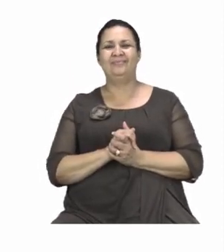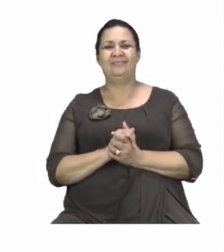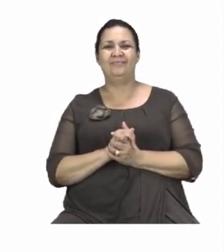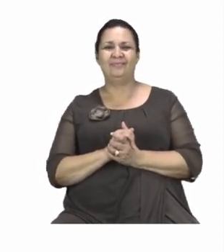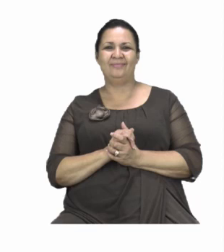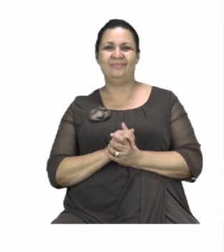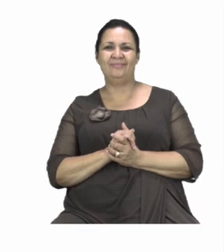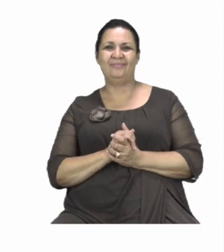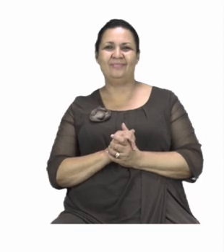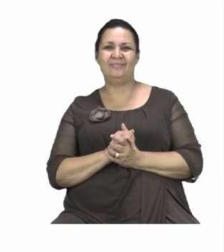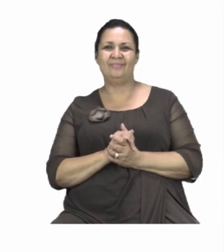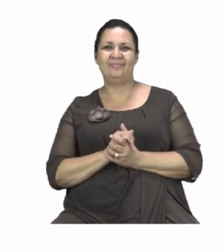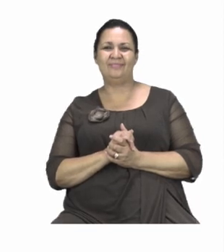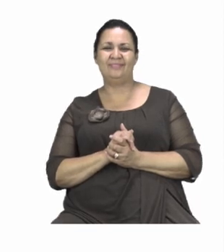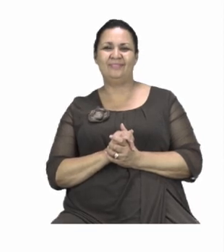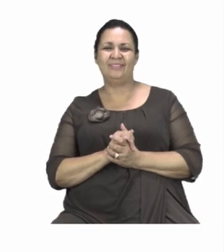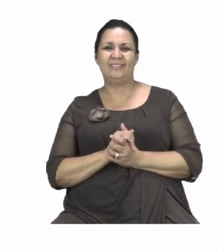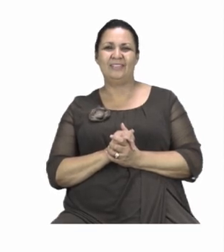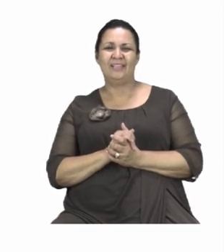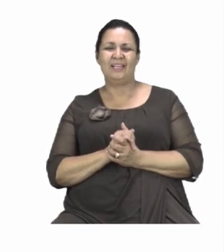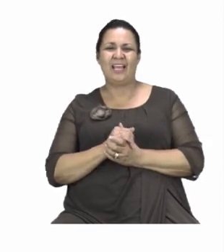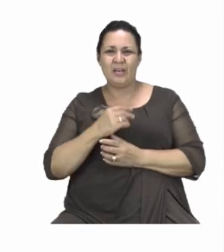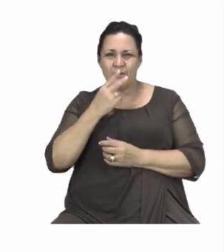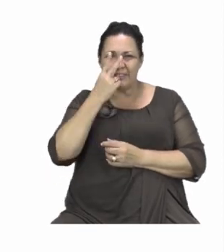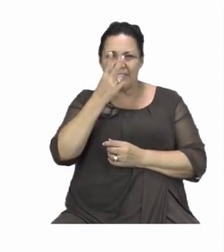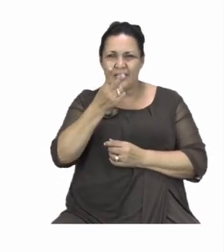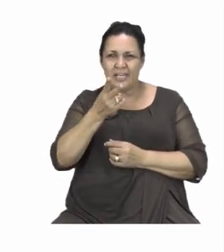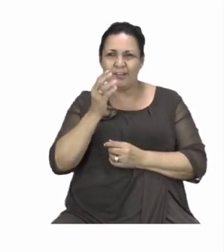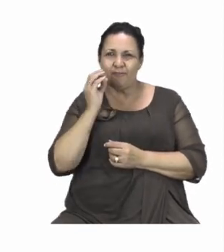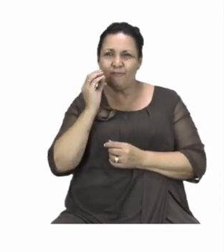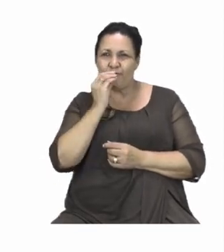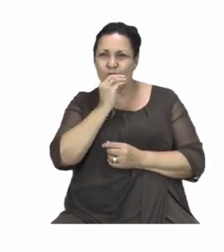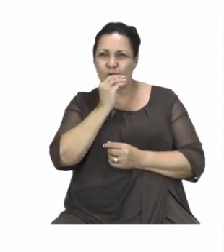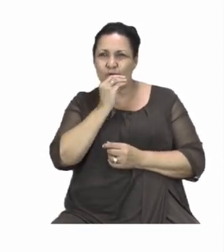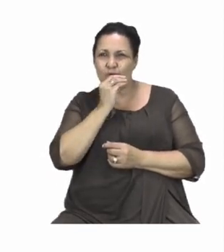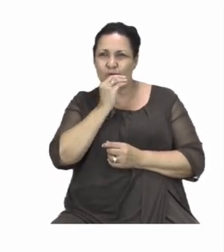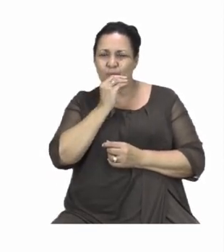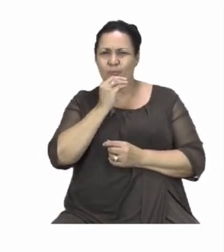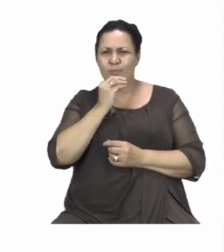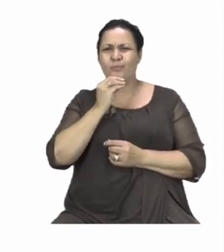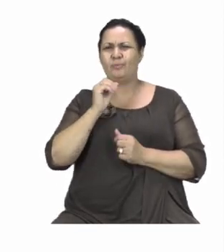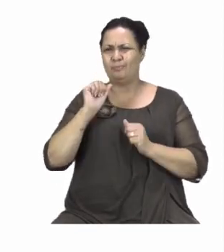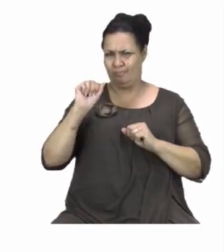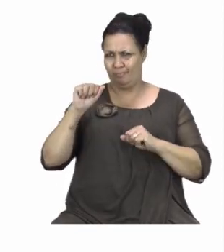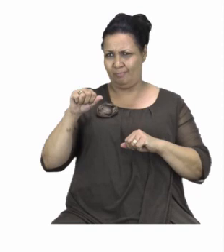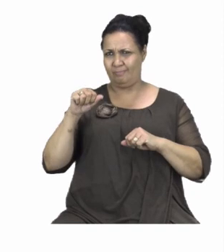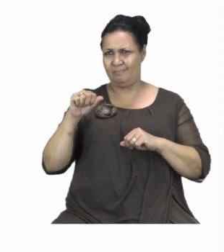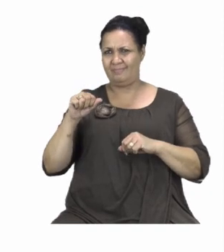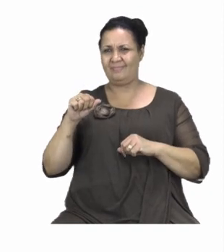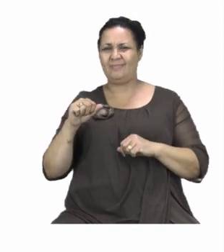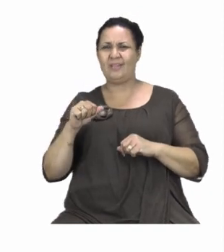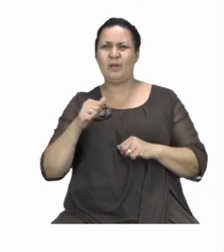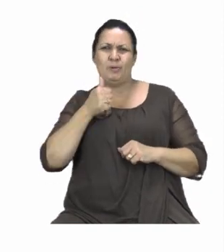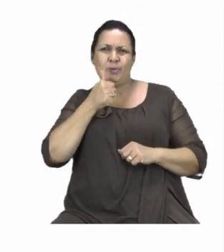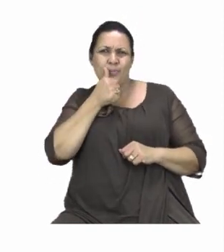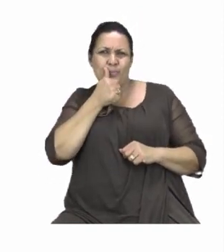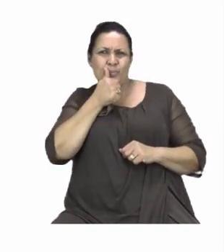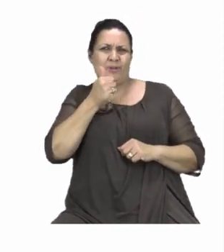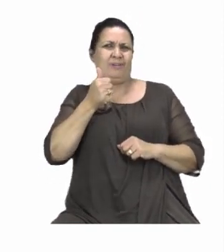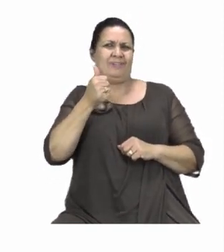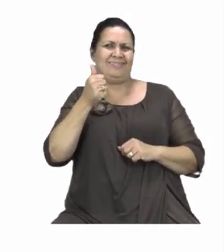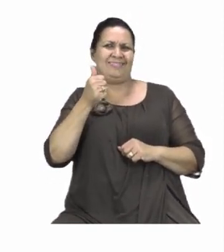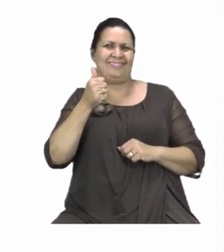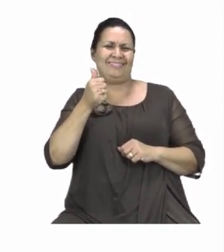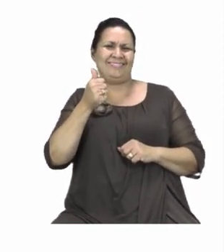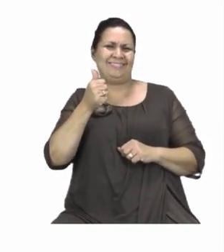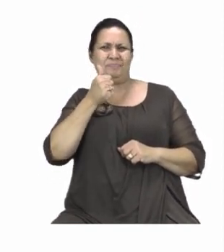Food. Can you see the food? Yes, the food looks so delicious.